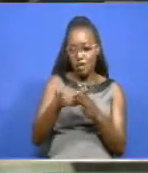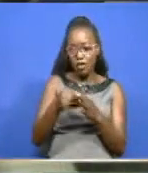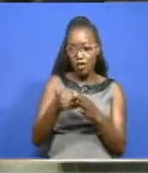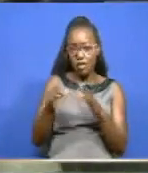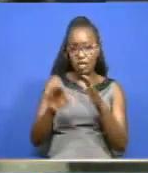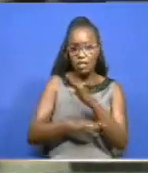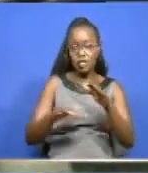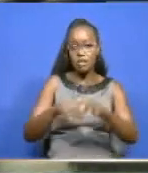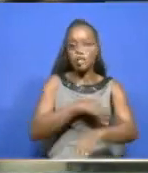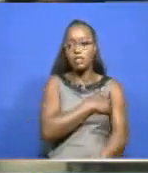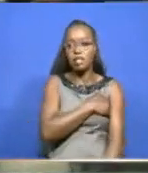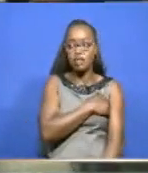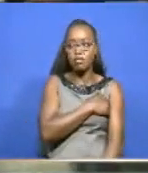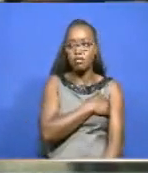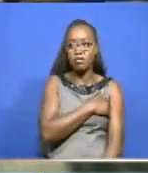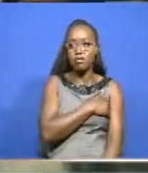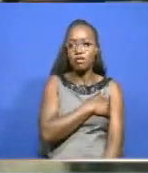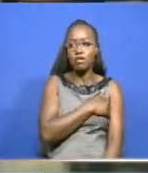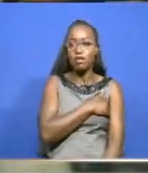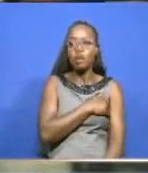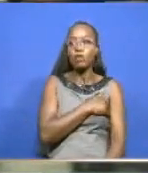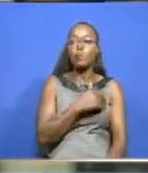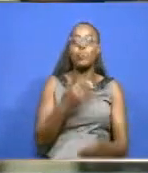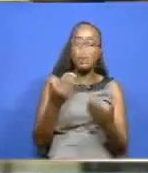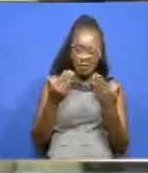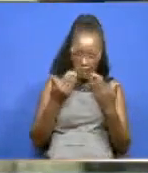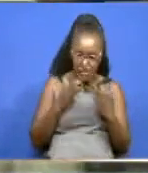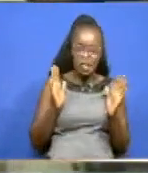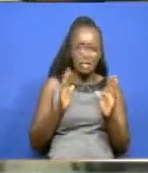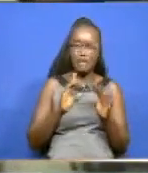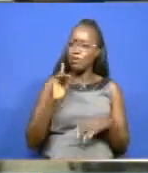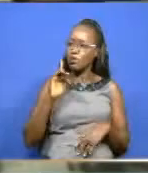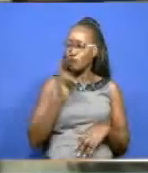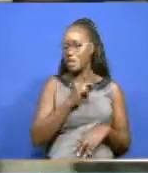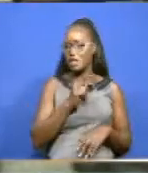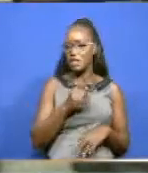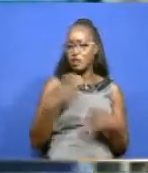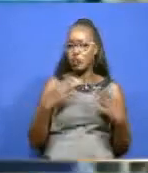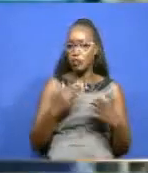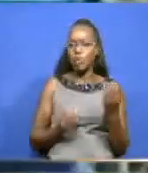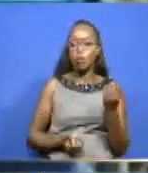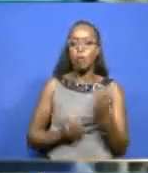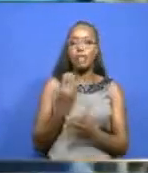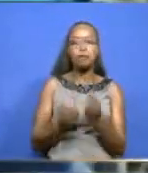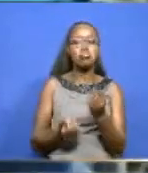chibu ndio tutaweza kumaliza hiyo hofu ambayo wanachoma makanisa yetu.